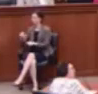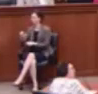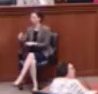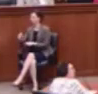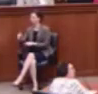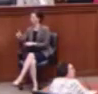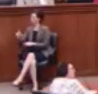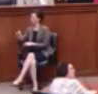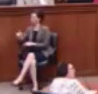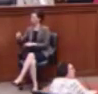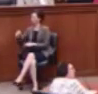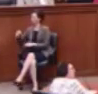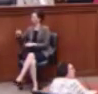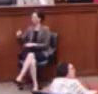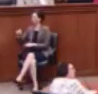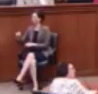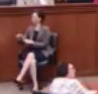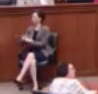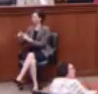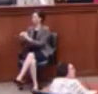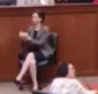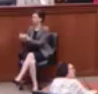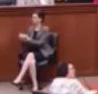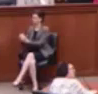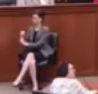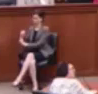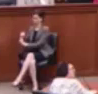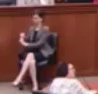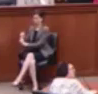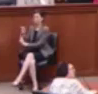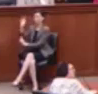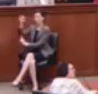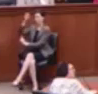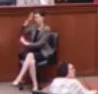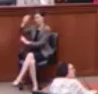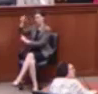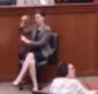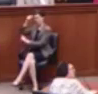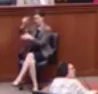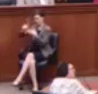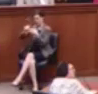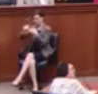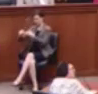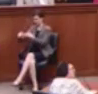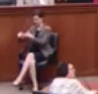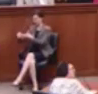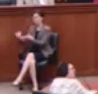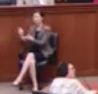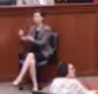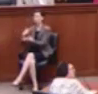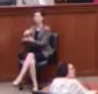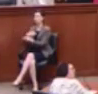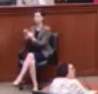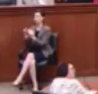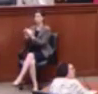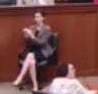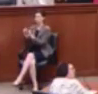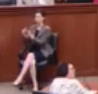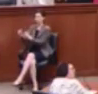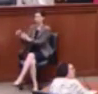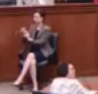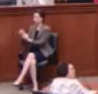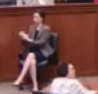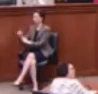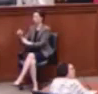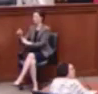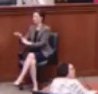teams. With Carl Perkins 5, there is a directive from the federal government that we be even more intentional in looking at our labor